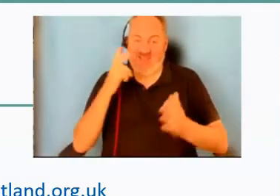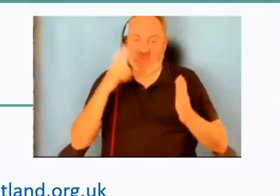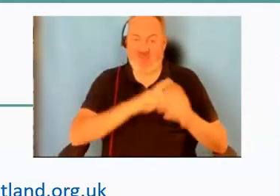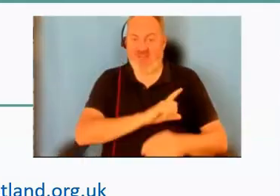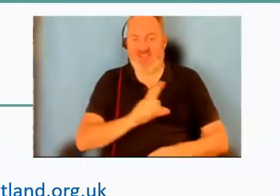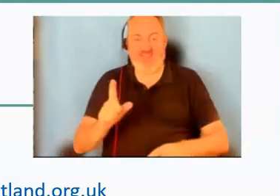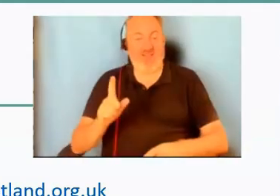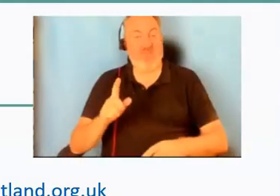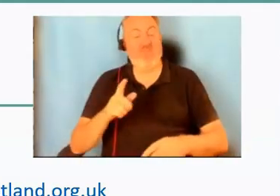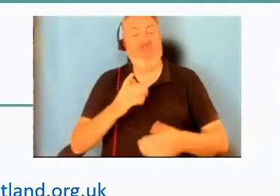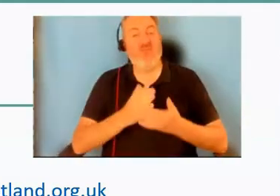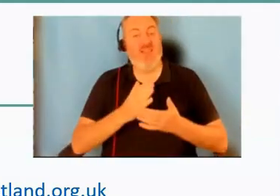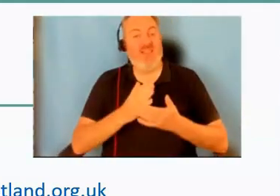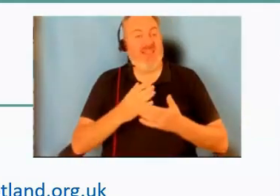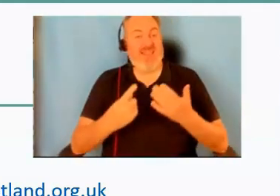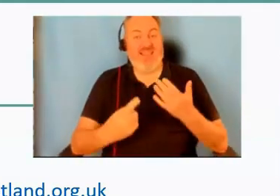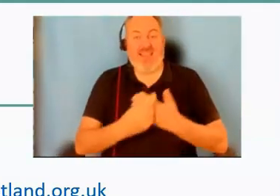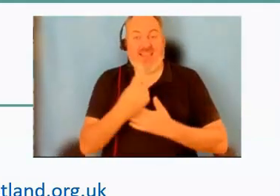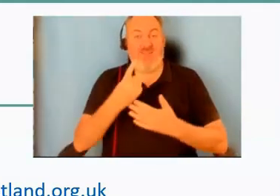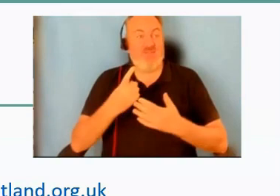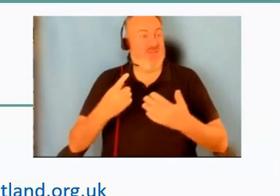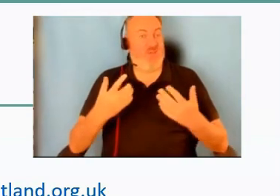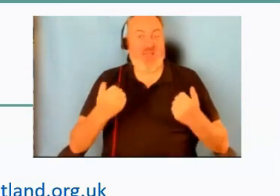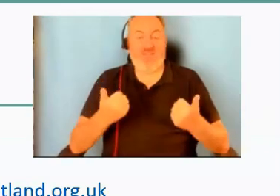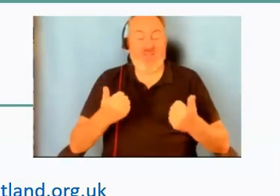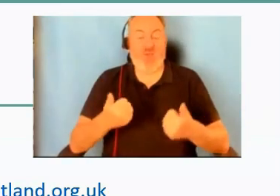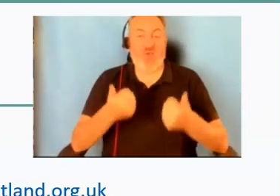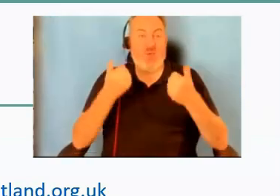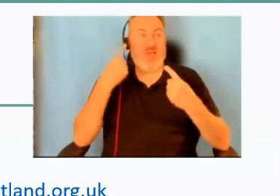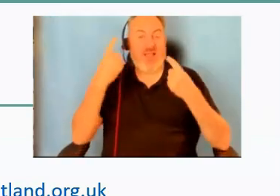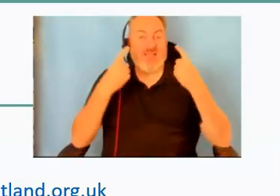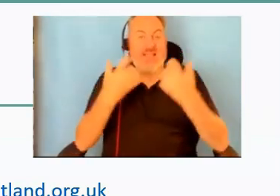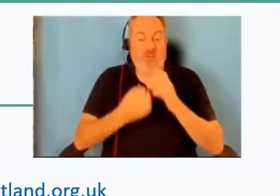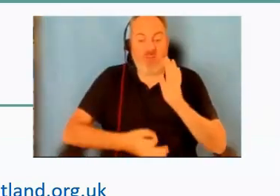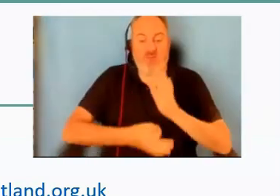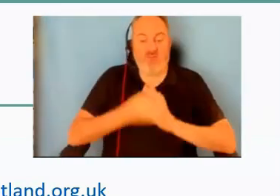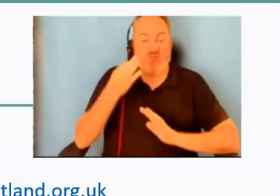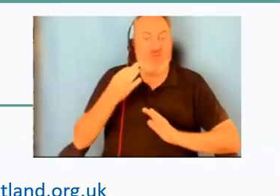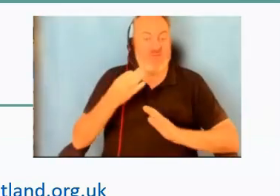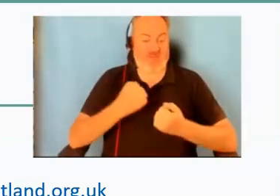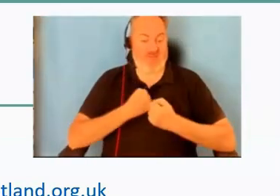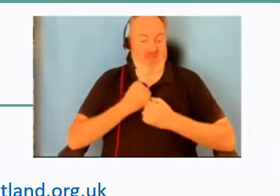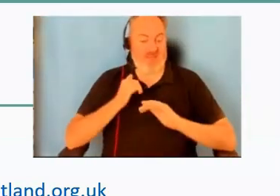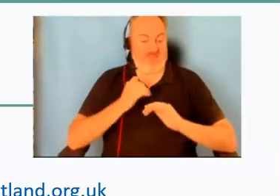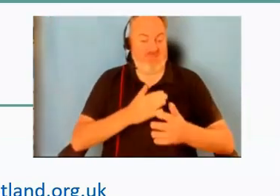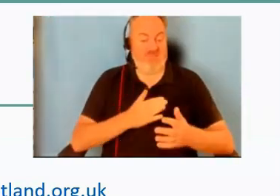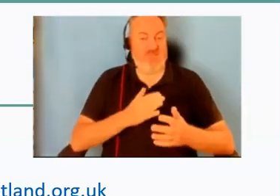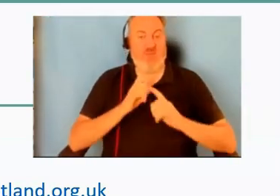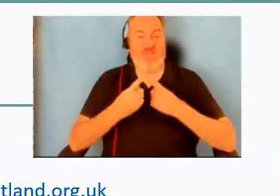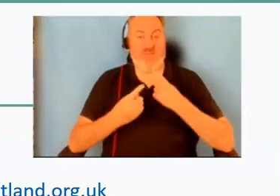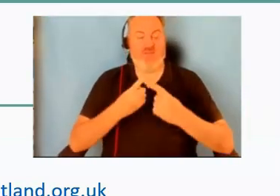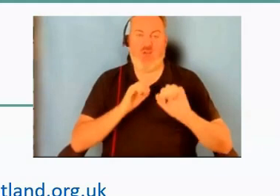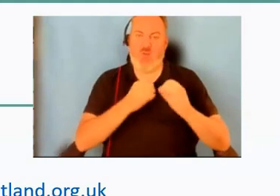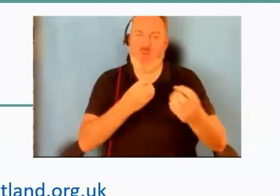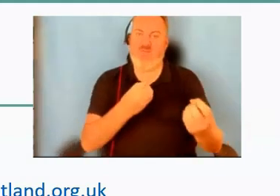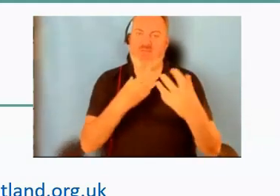I'd love to hear how you're getting on, or even if you have any suggestions as to how to improve this workshop or any feedback on any of